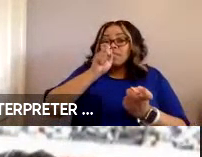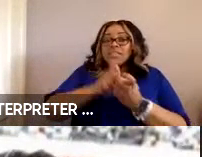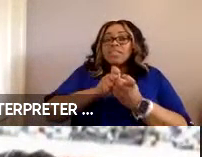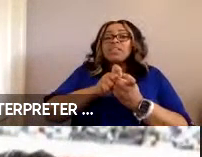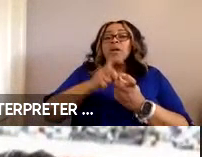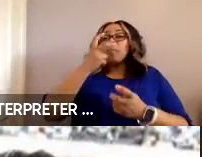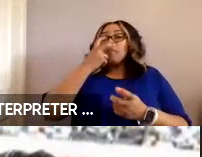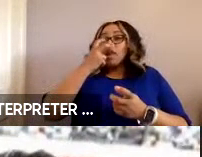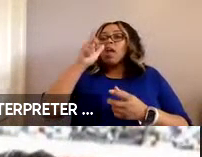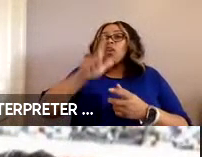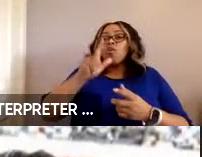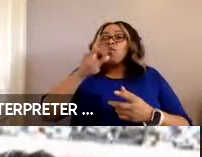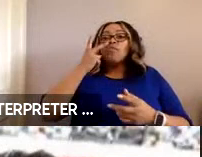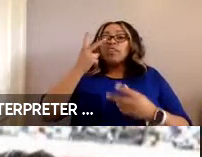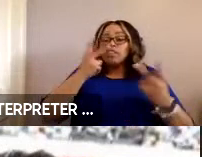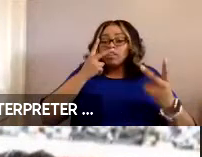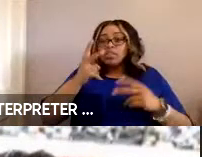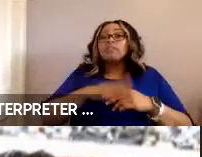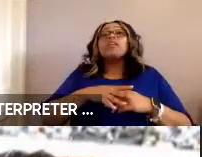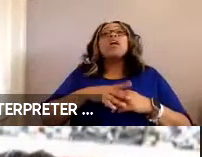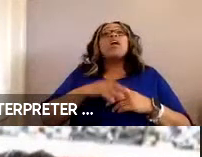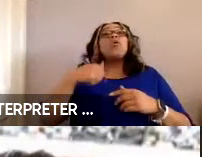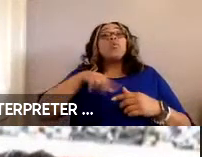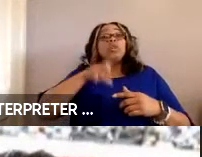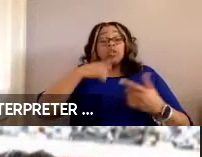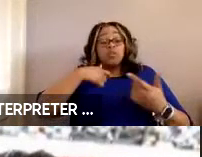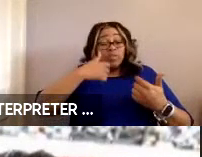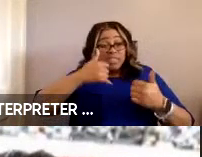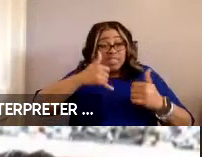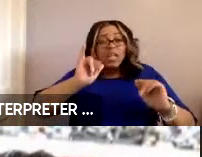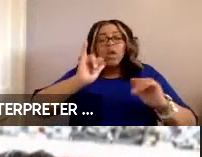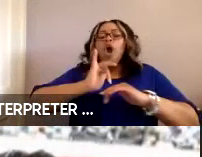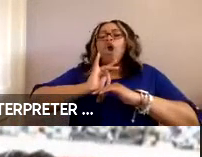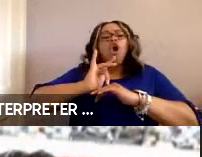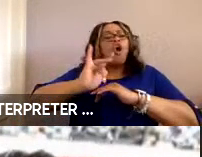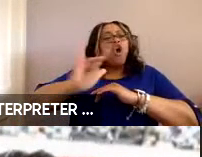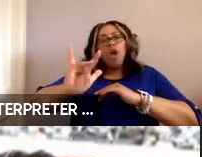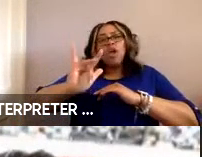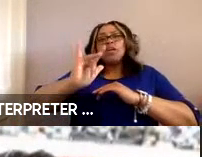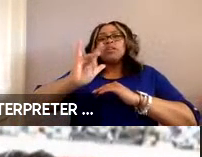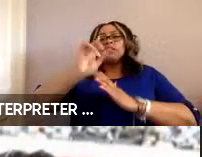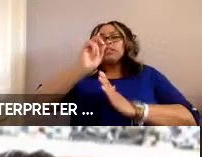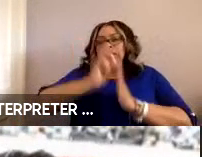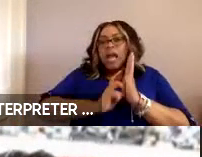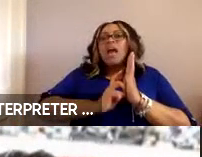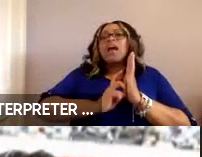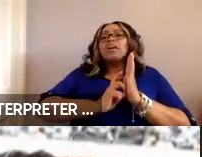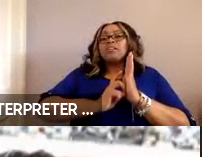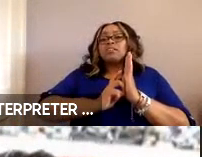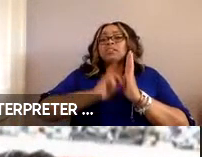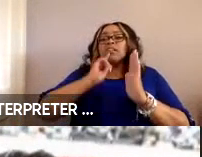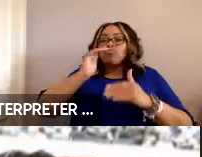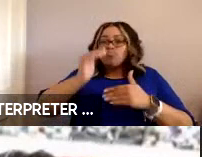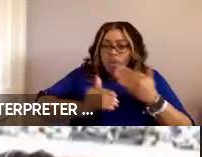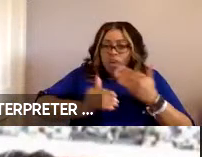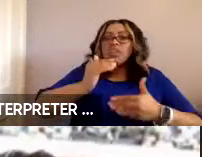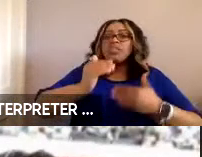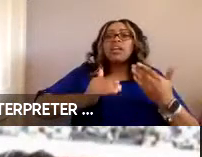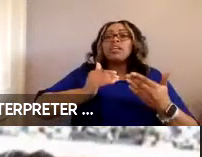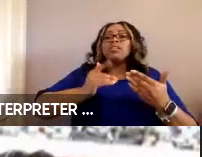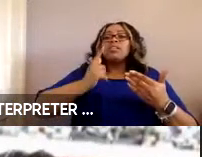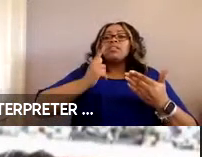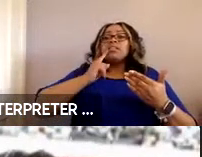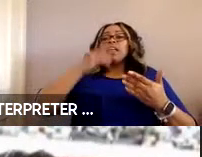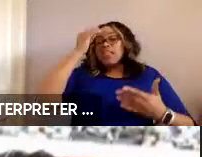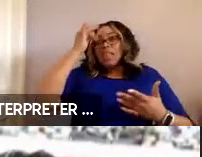blind and low vision people. And doing so while we are still early in the vehicle design and adoption process, rather than